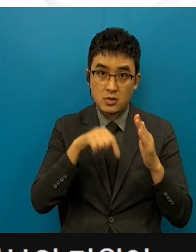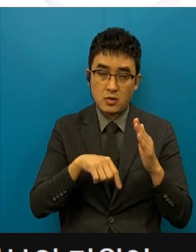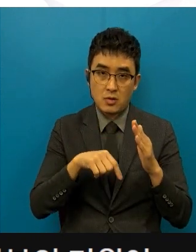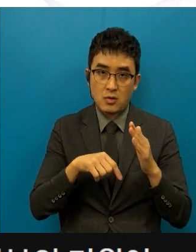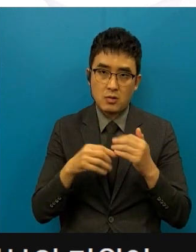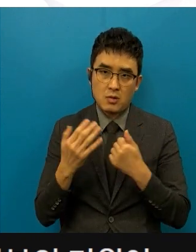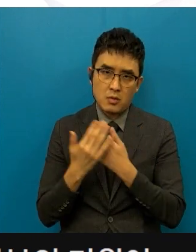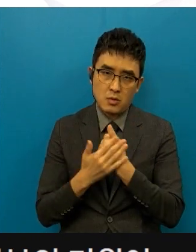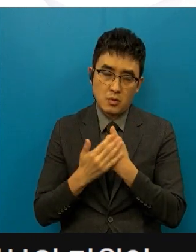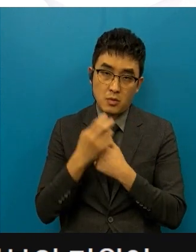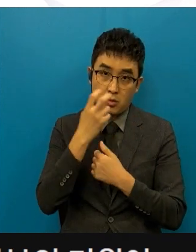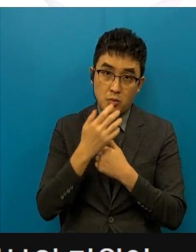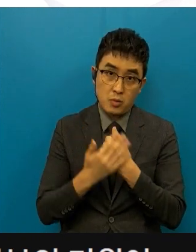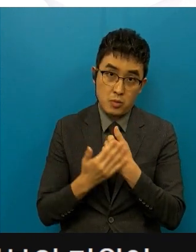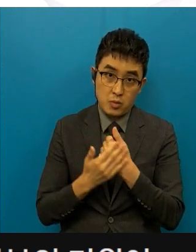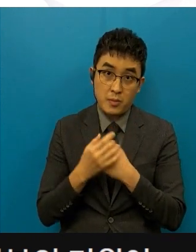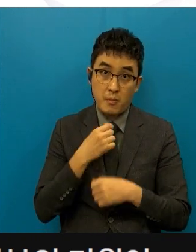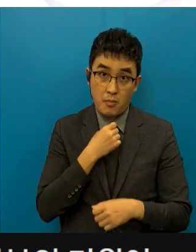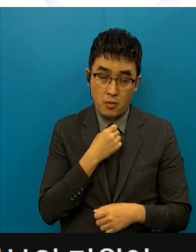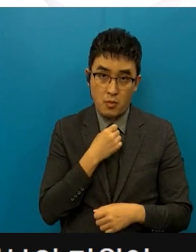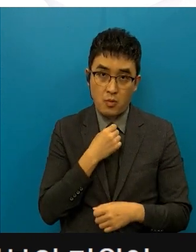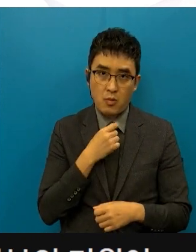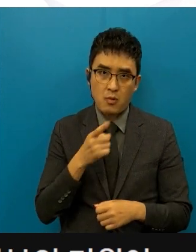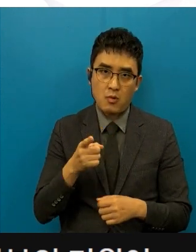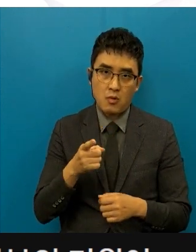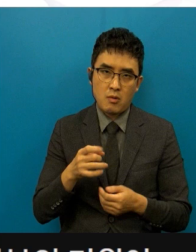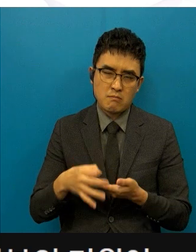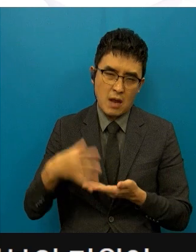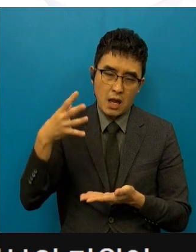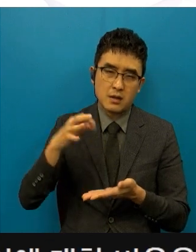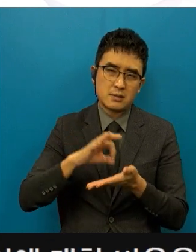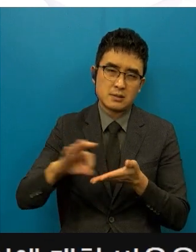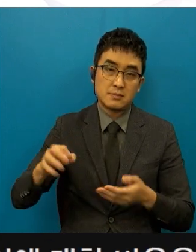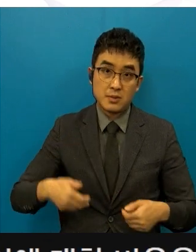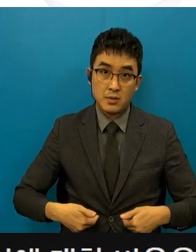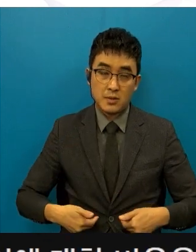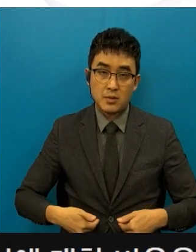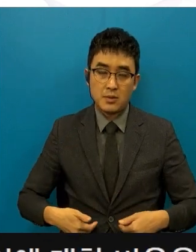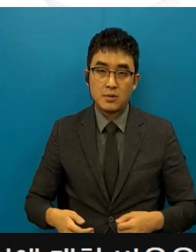care. And that makes death at home much more expensive.